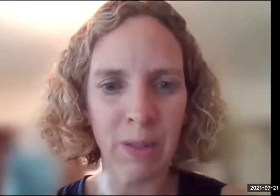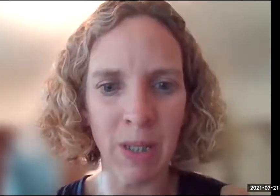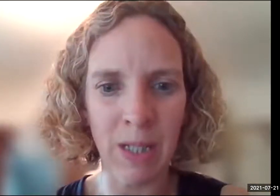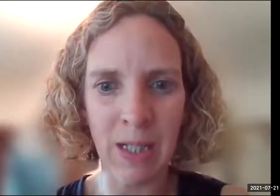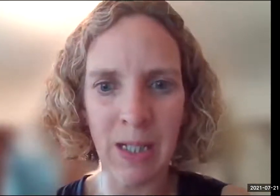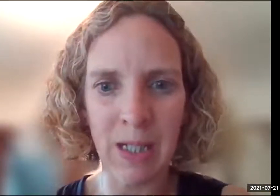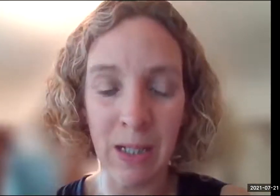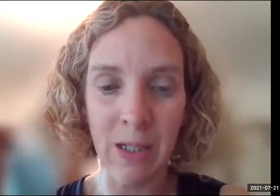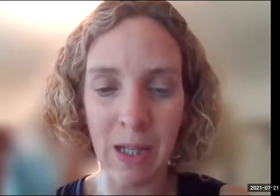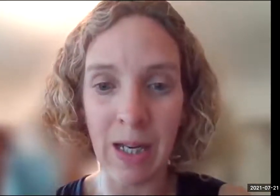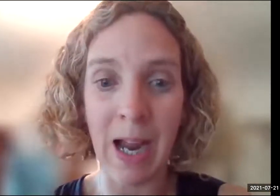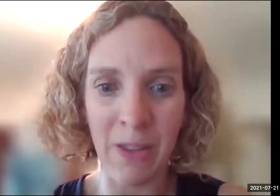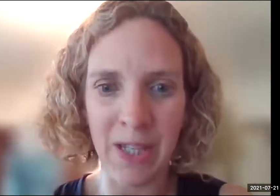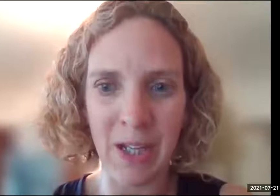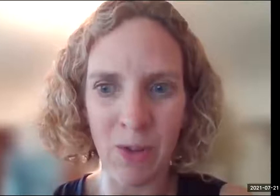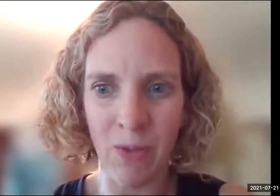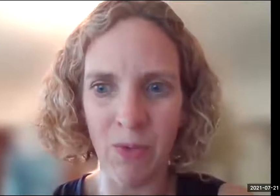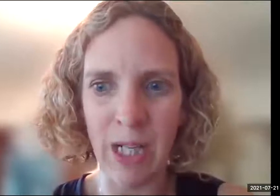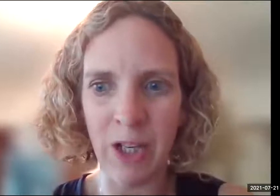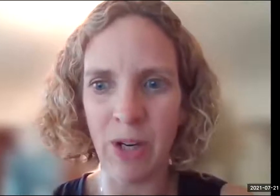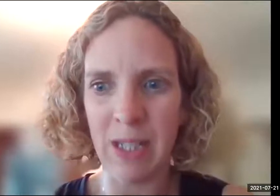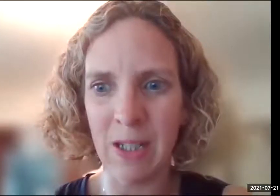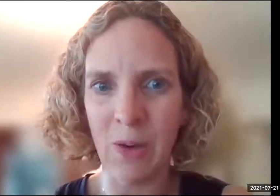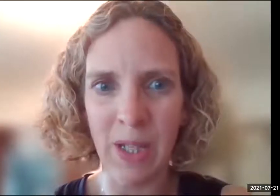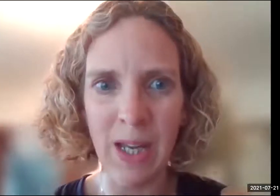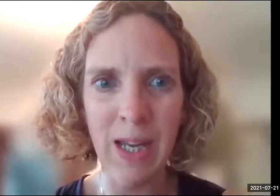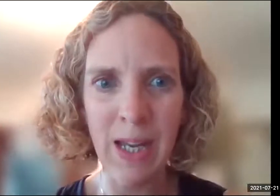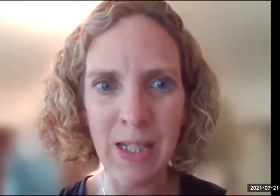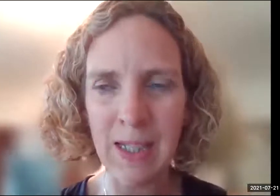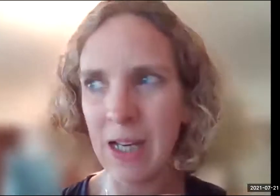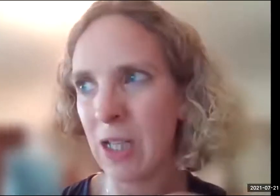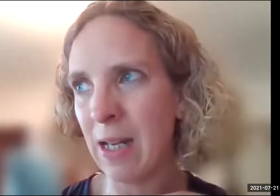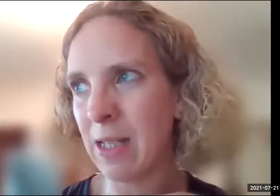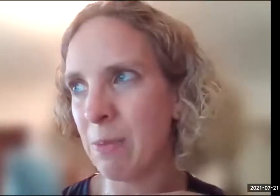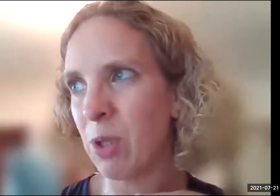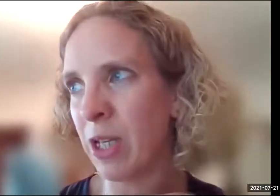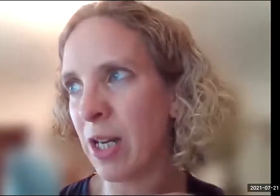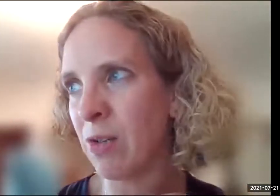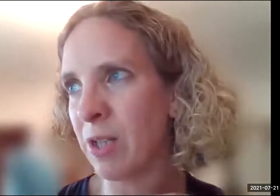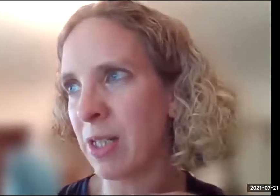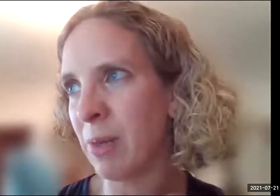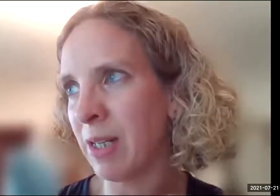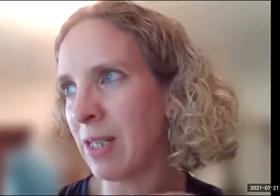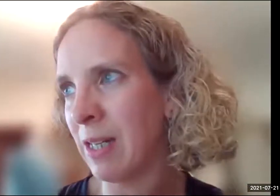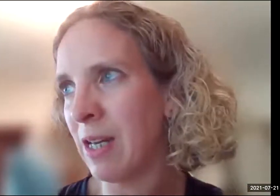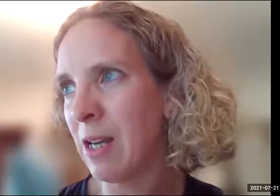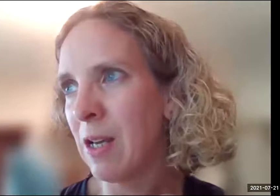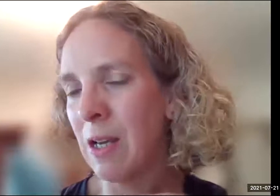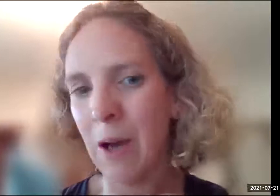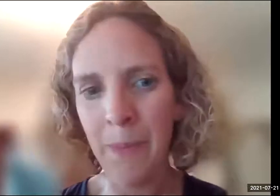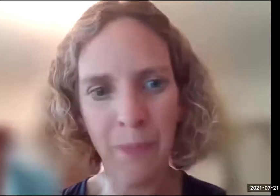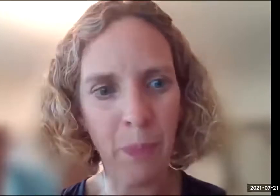girls with disabilities and at the centre, and that really addresses those intersectionalities between gender and